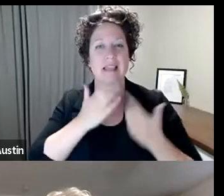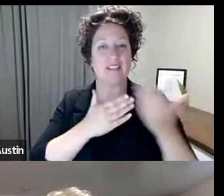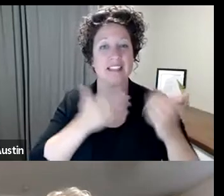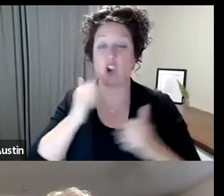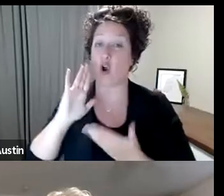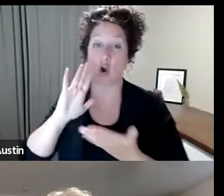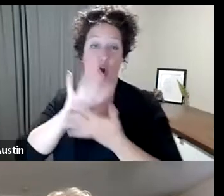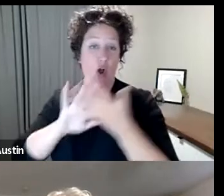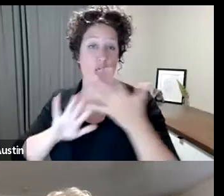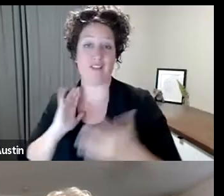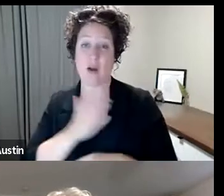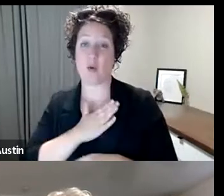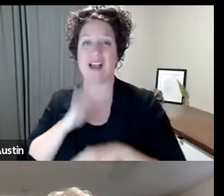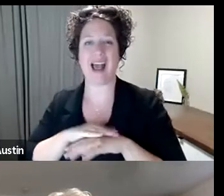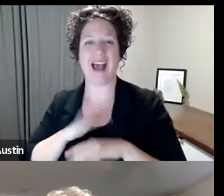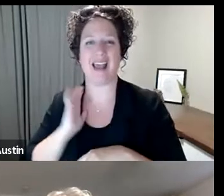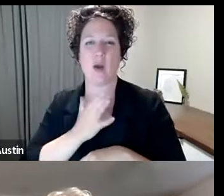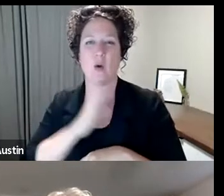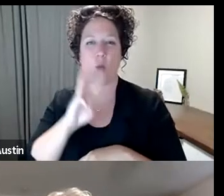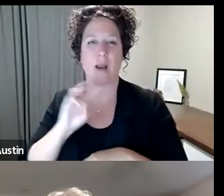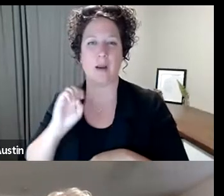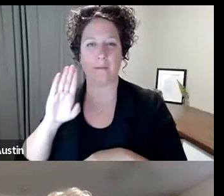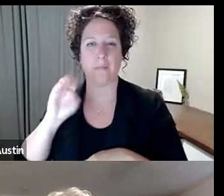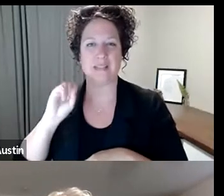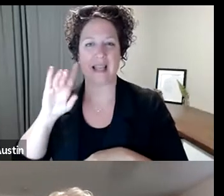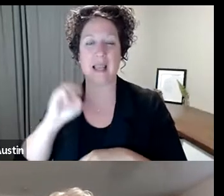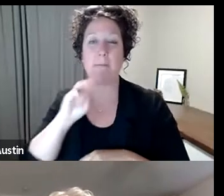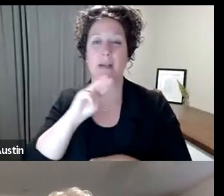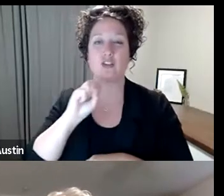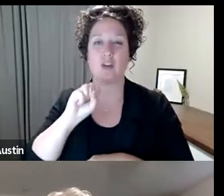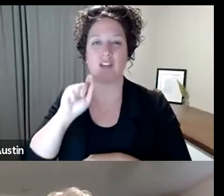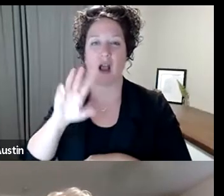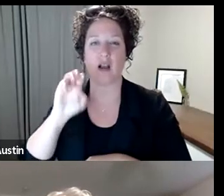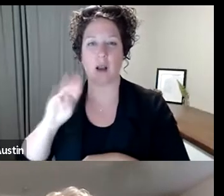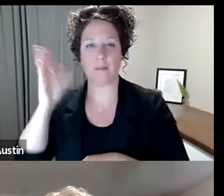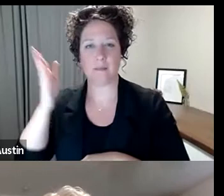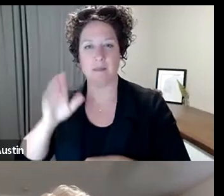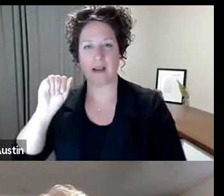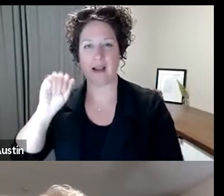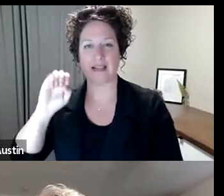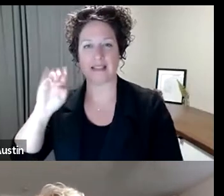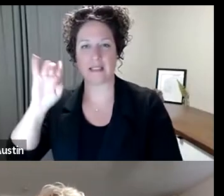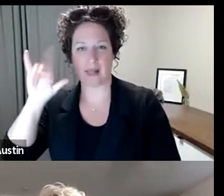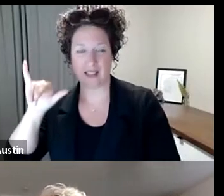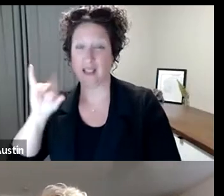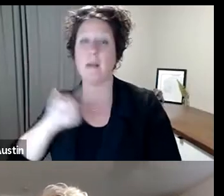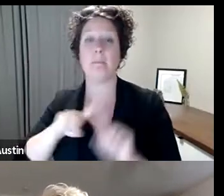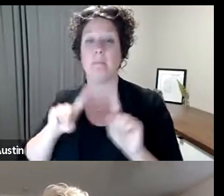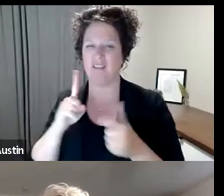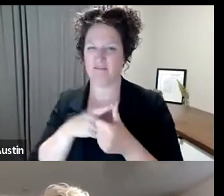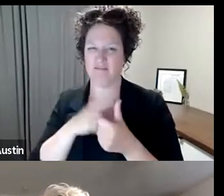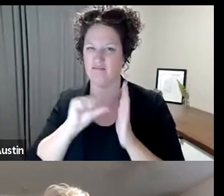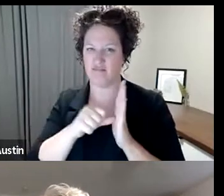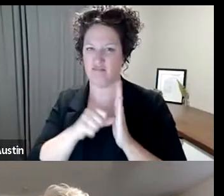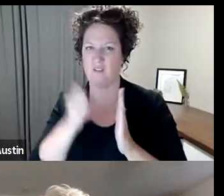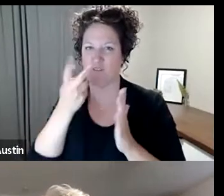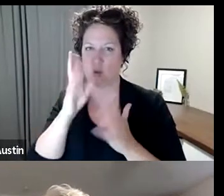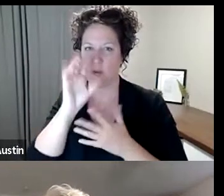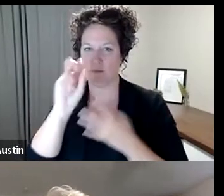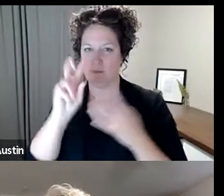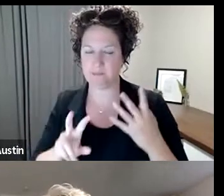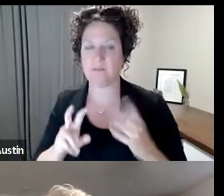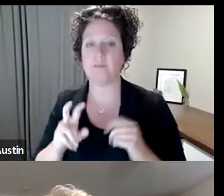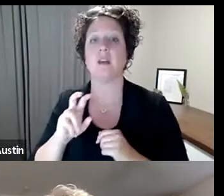our website, microsoft.com/accessibility. But just to mention a couple, one, I